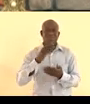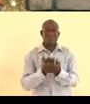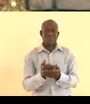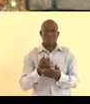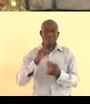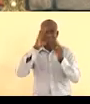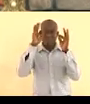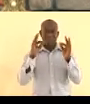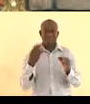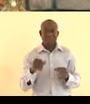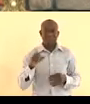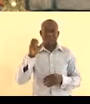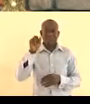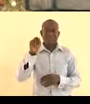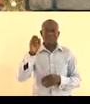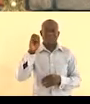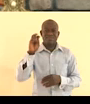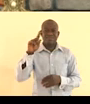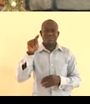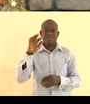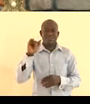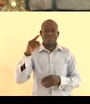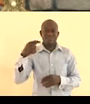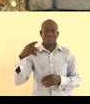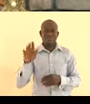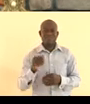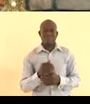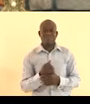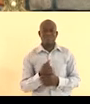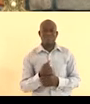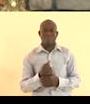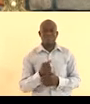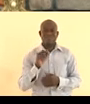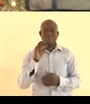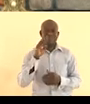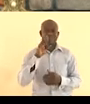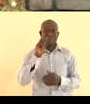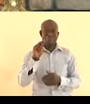sorting. And his son said, no.